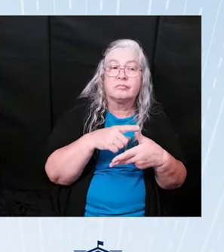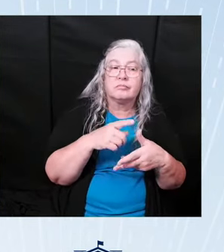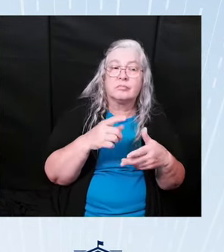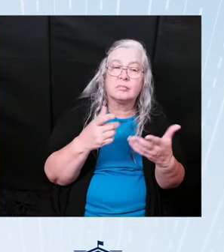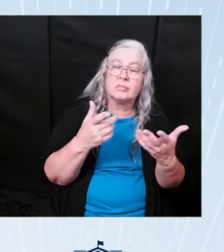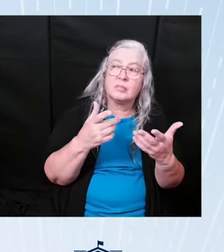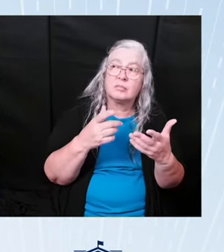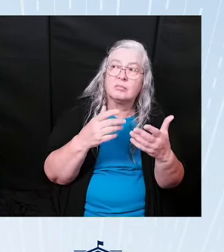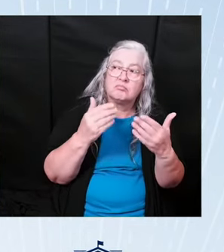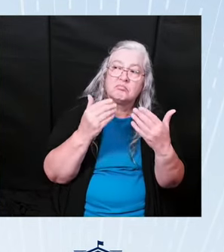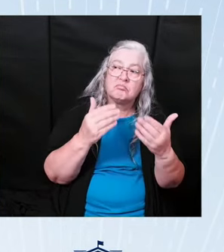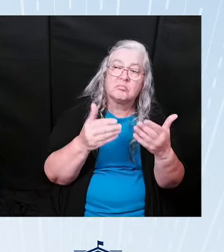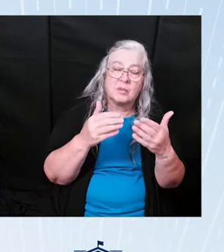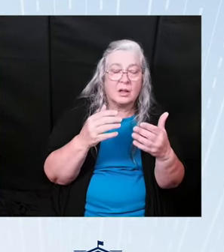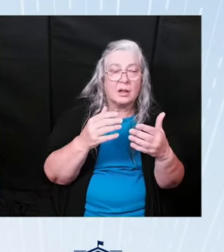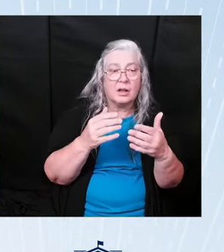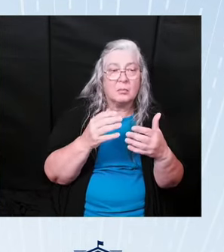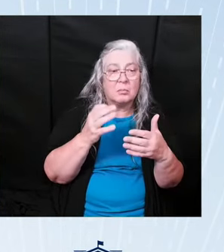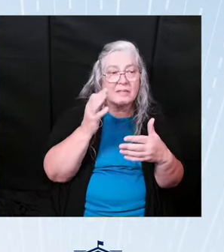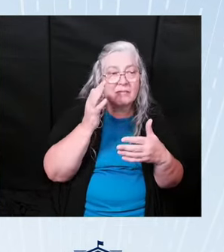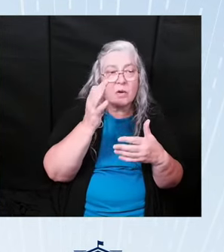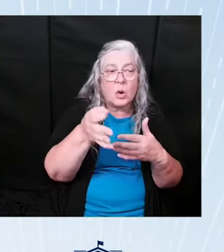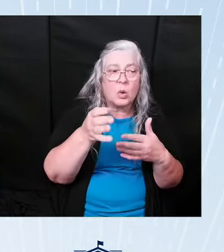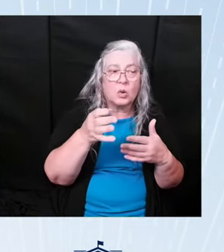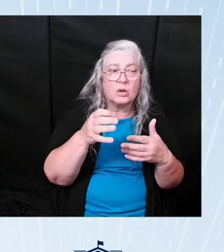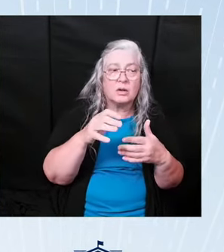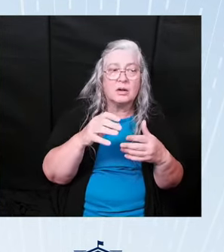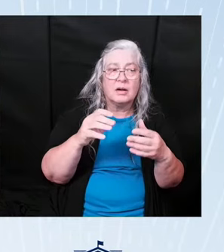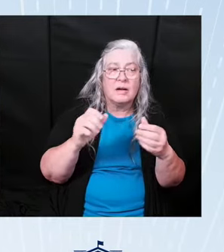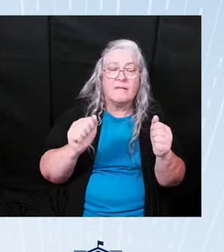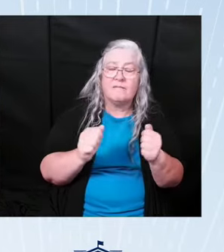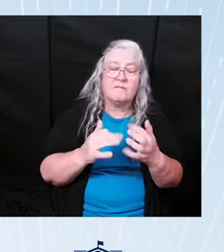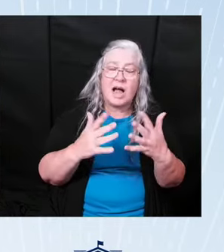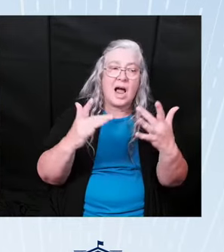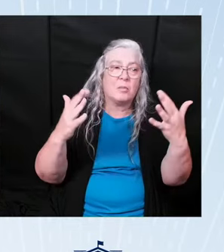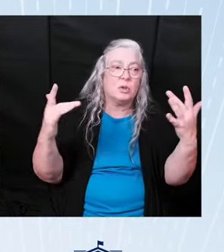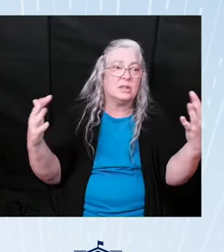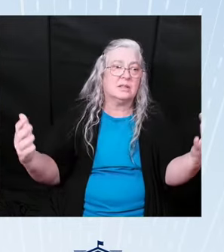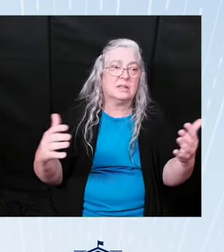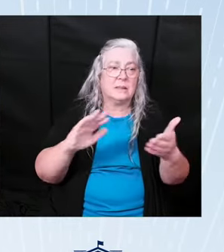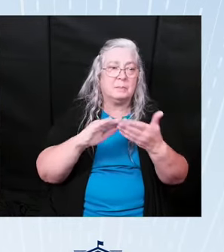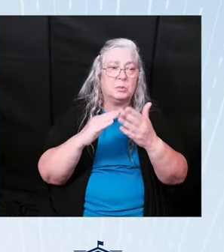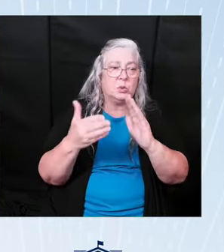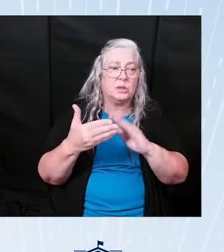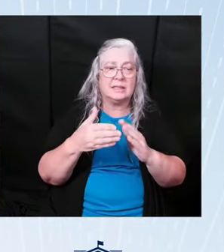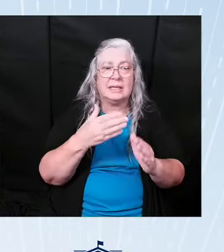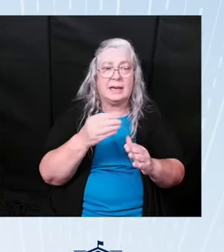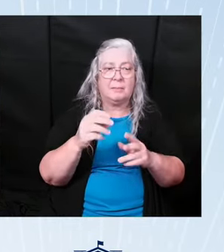Proactive, equitable, and thriving. Excellent. Dr. Morton?